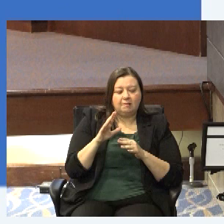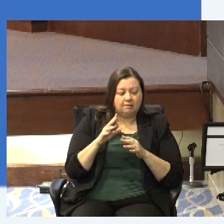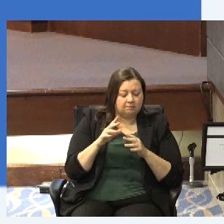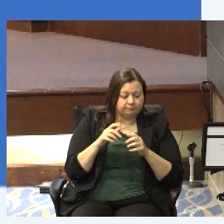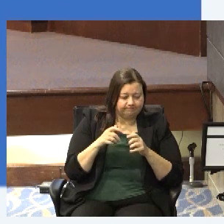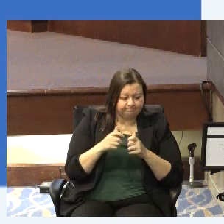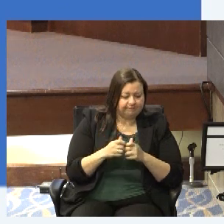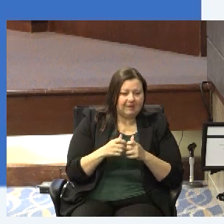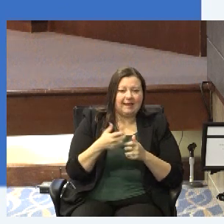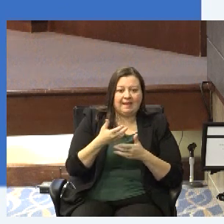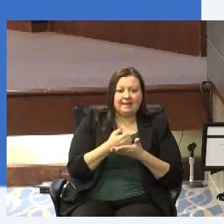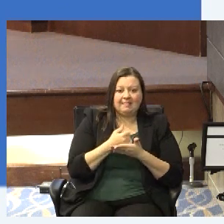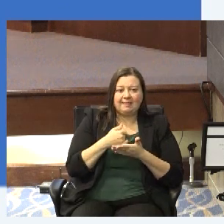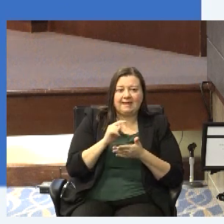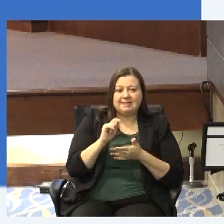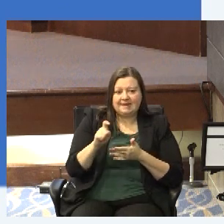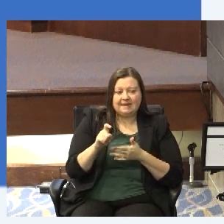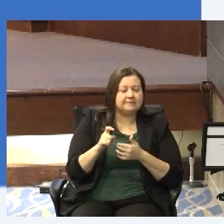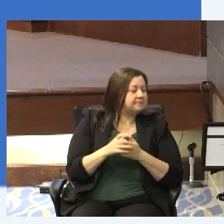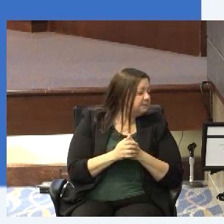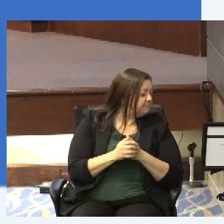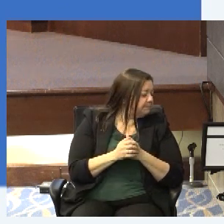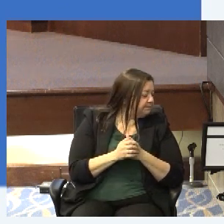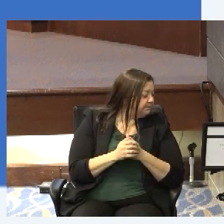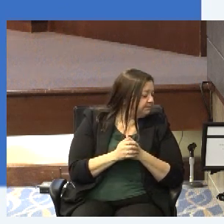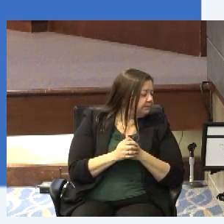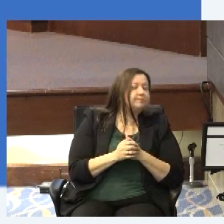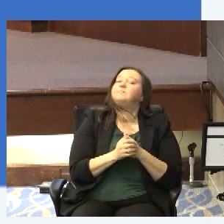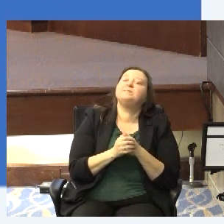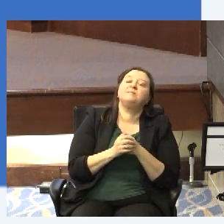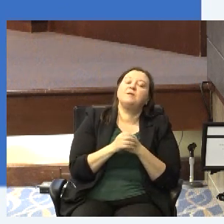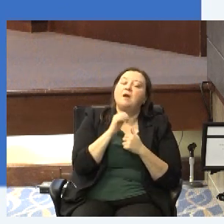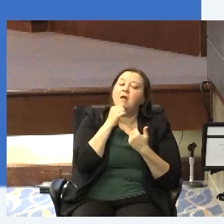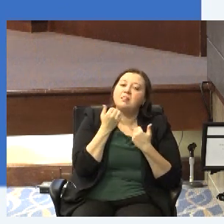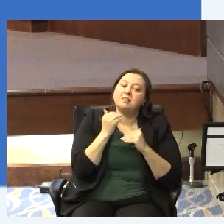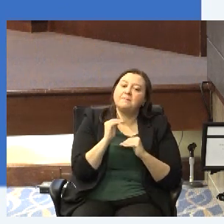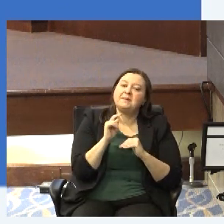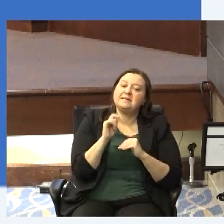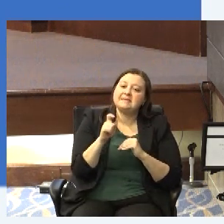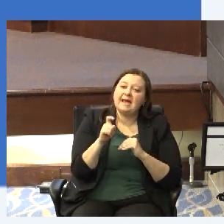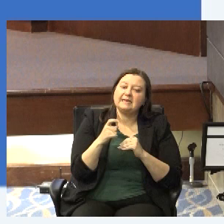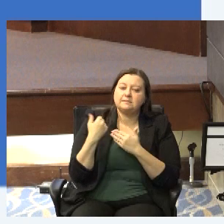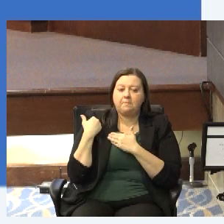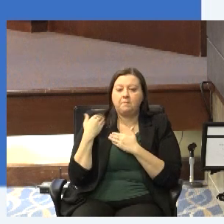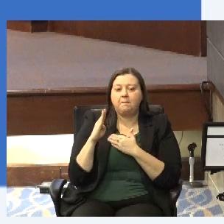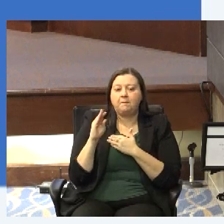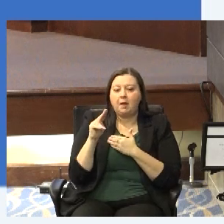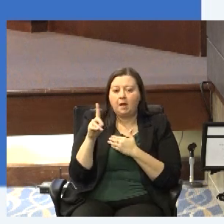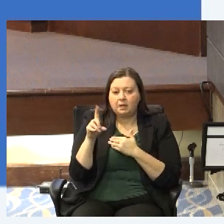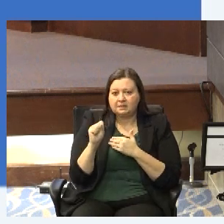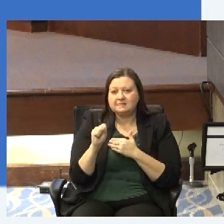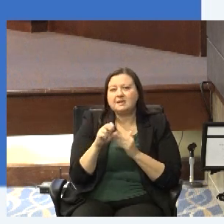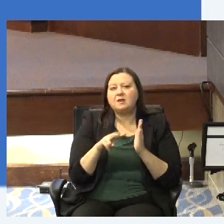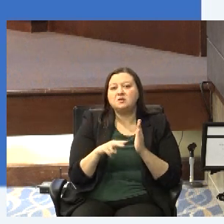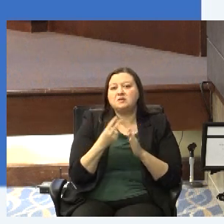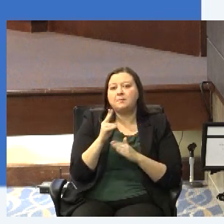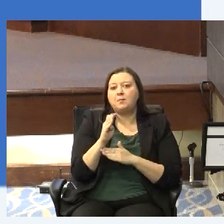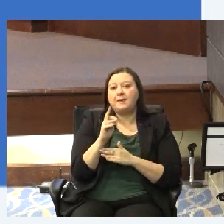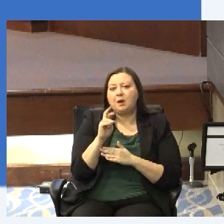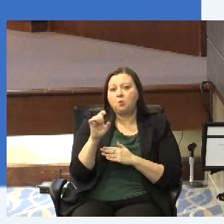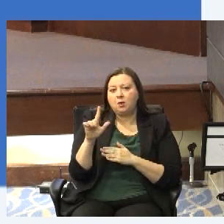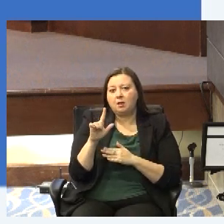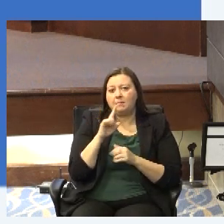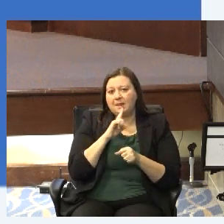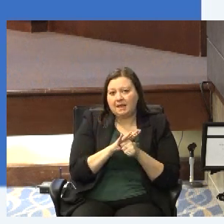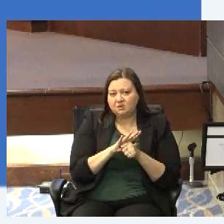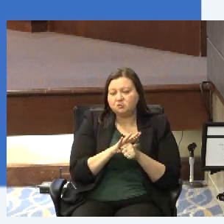debt. They're going to issue unlimited tax general obligation bonds, and they're going to have a double, what we call a double barrel pledge. They'll pledge their